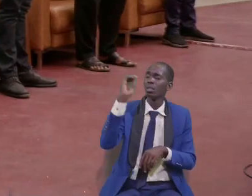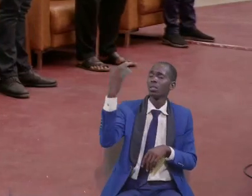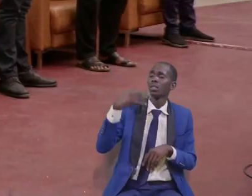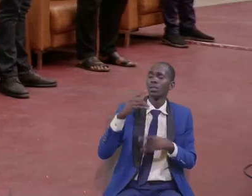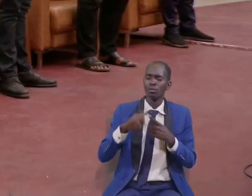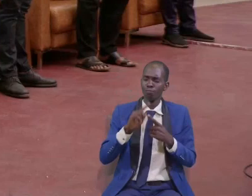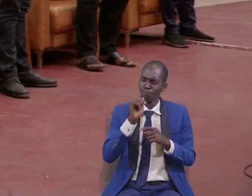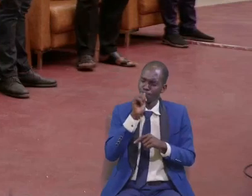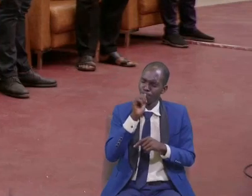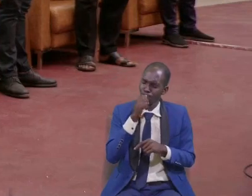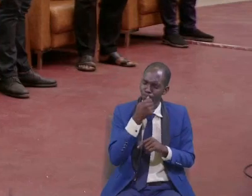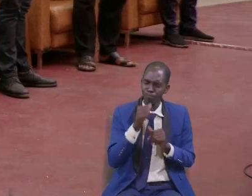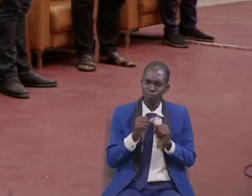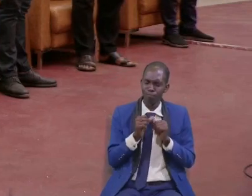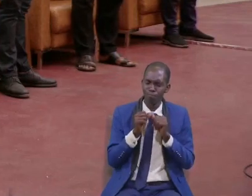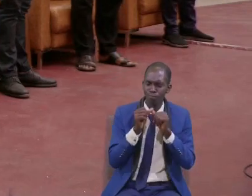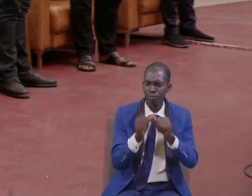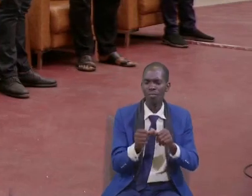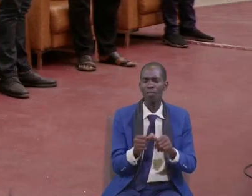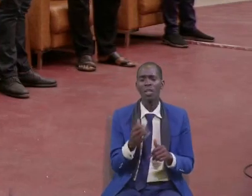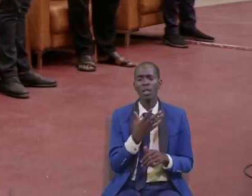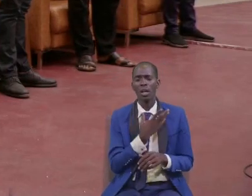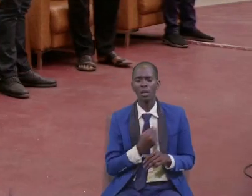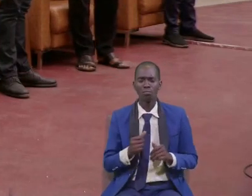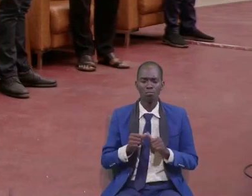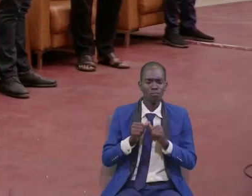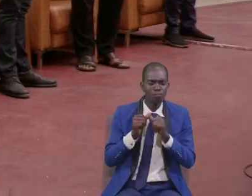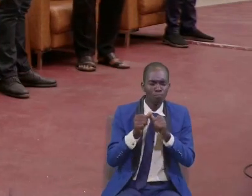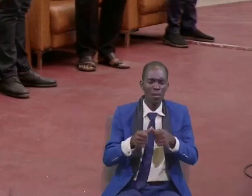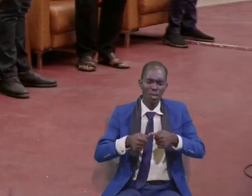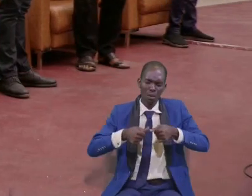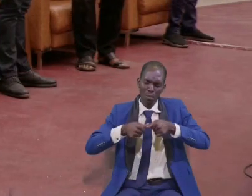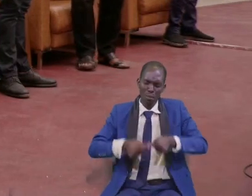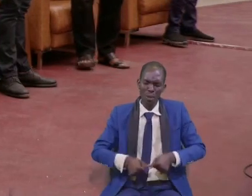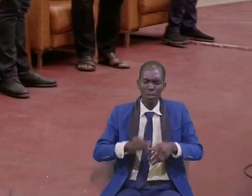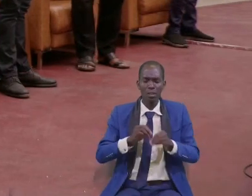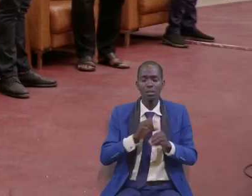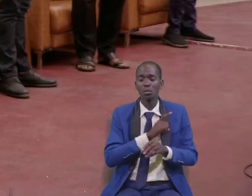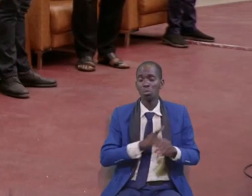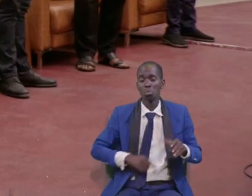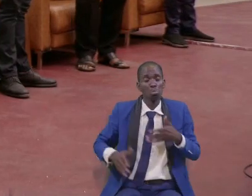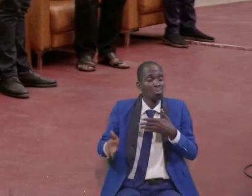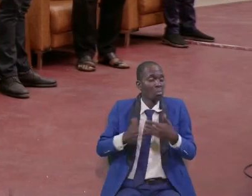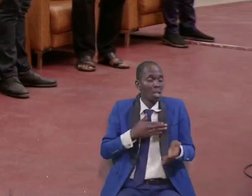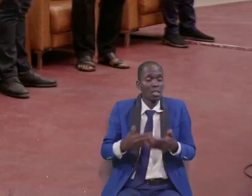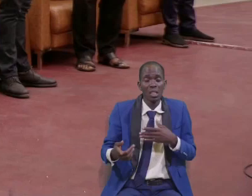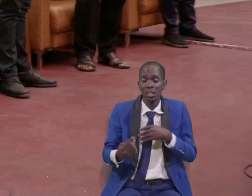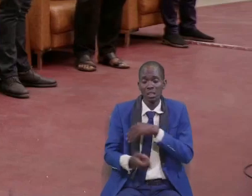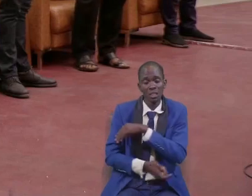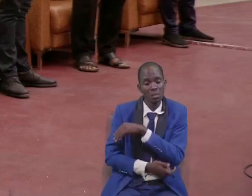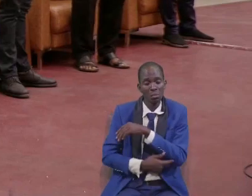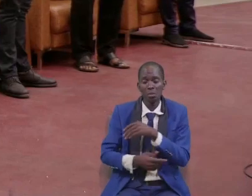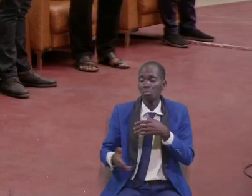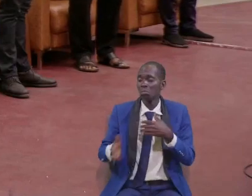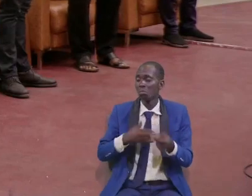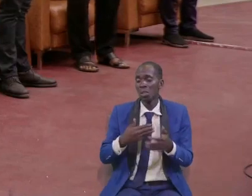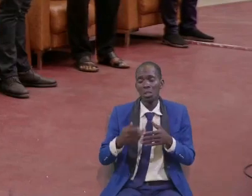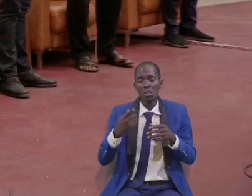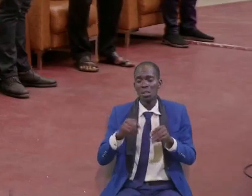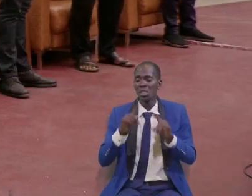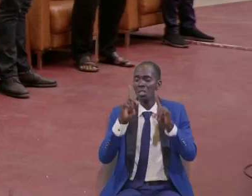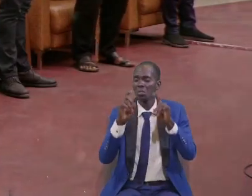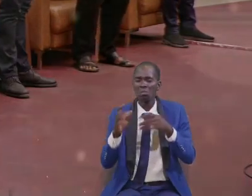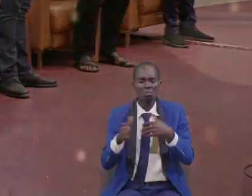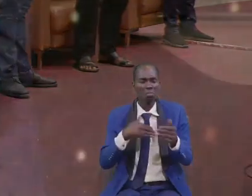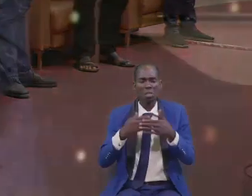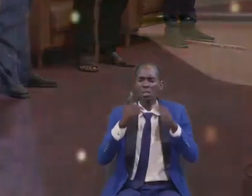endure, and the grace to keep on abiding in the Lord, whatever the temptation, whatever the trial, whatever the tribulation,